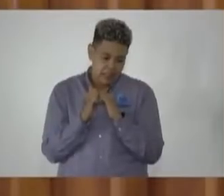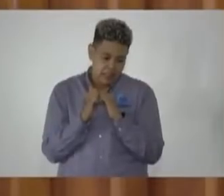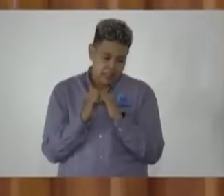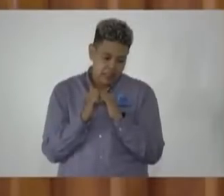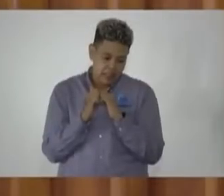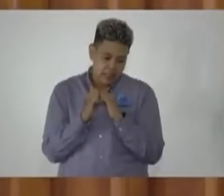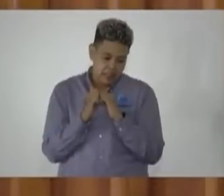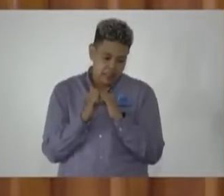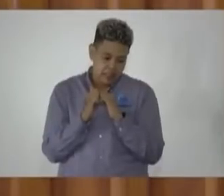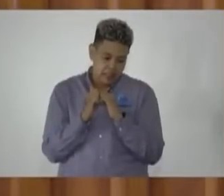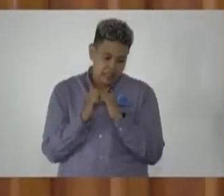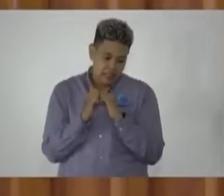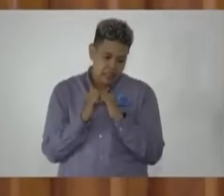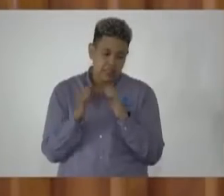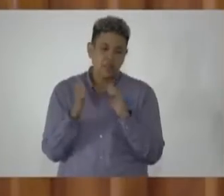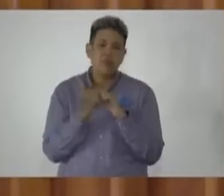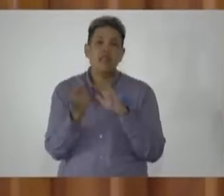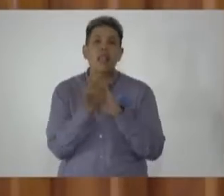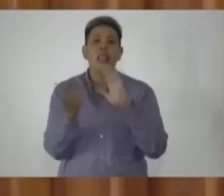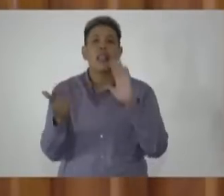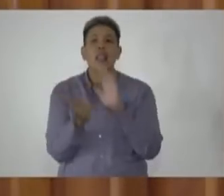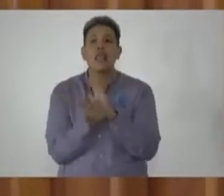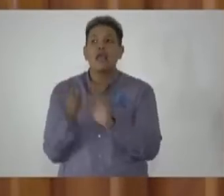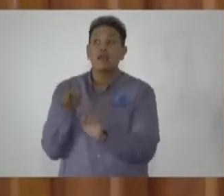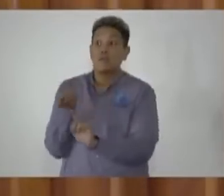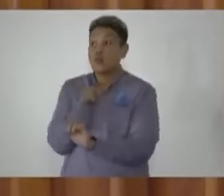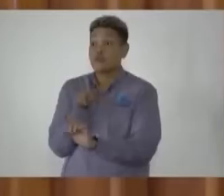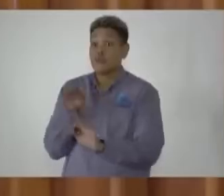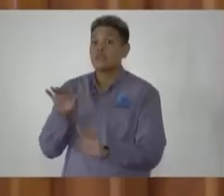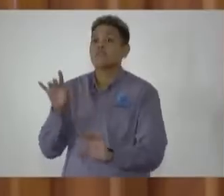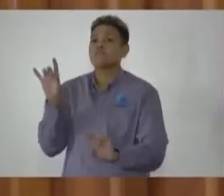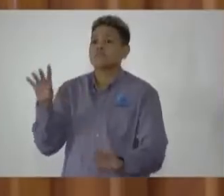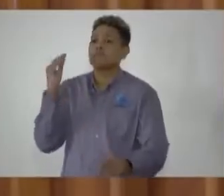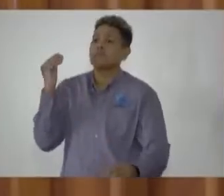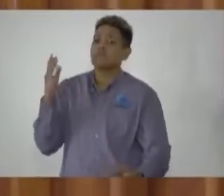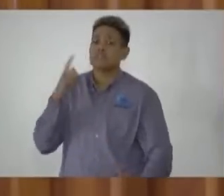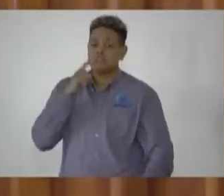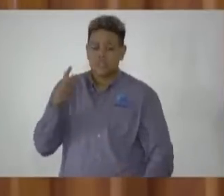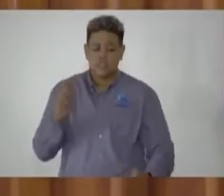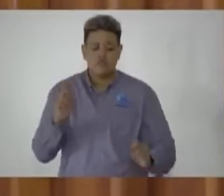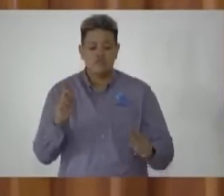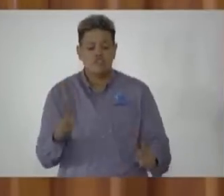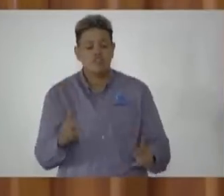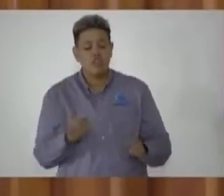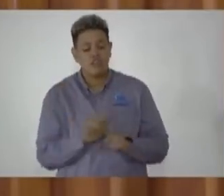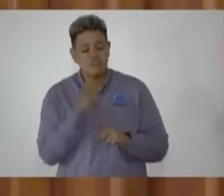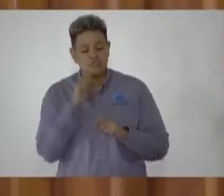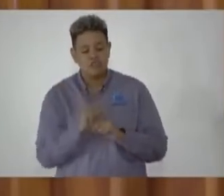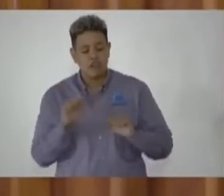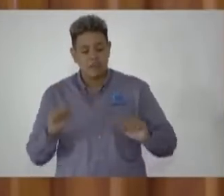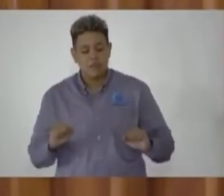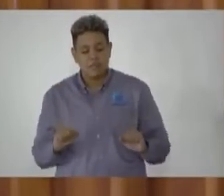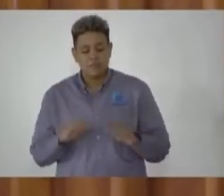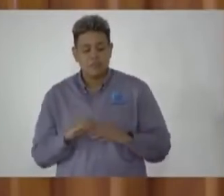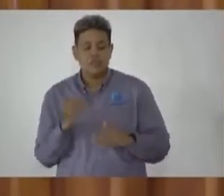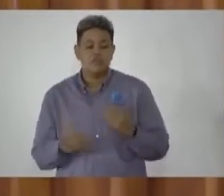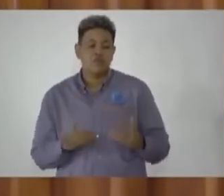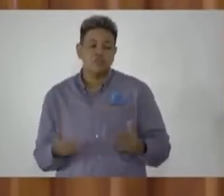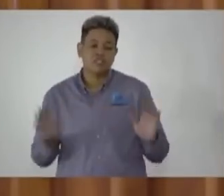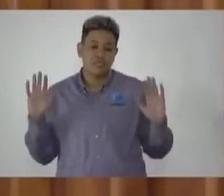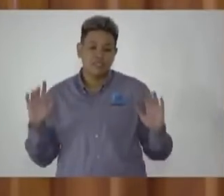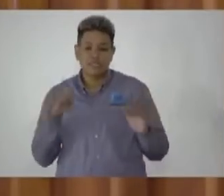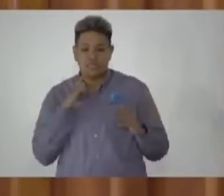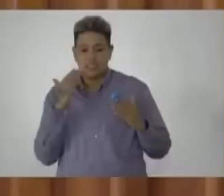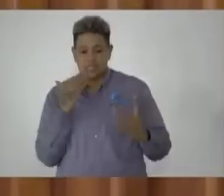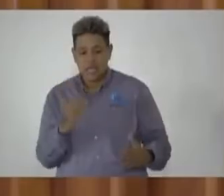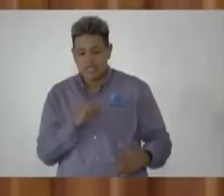an legal position that say return is possible in the process. That's all. Thank